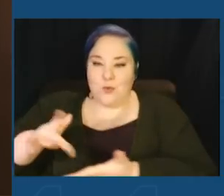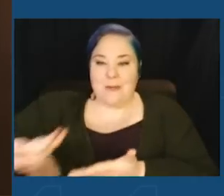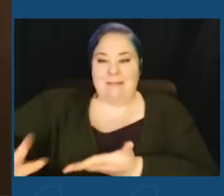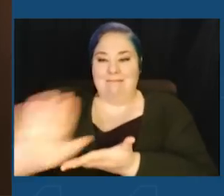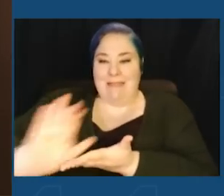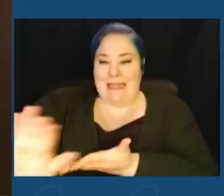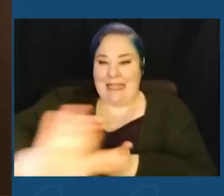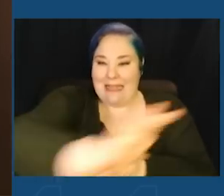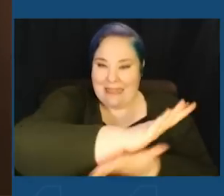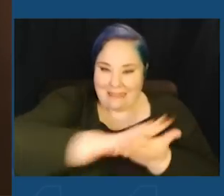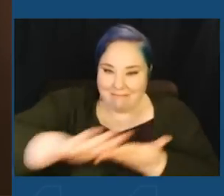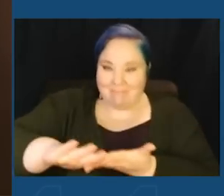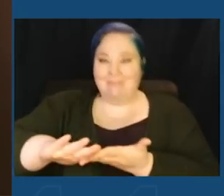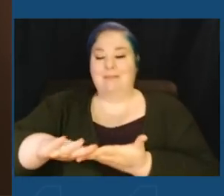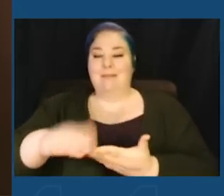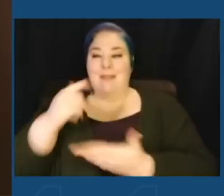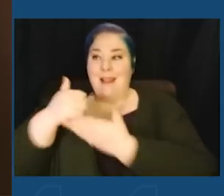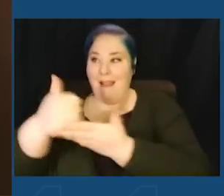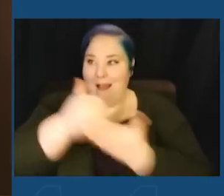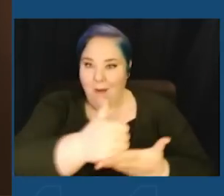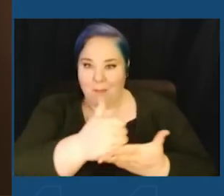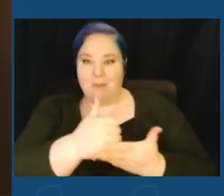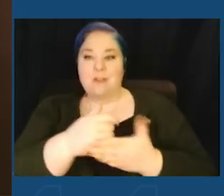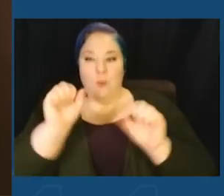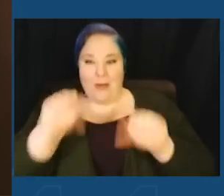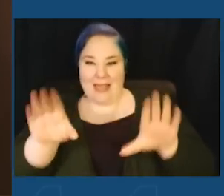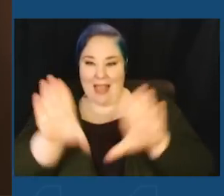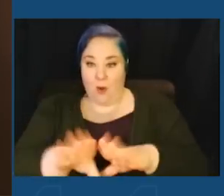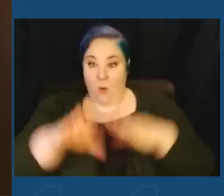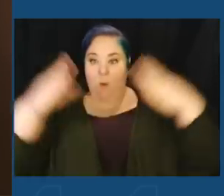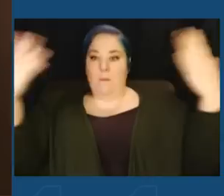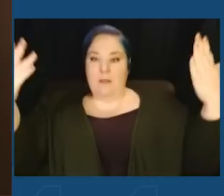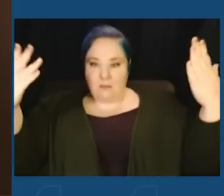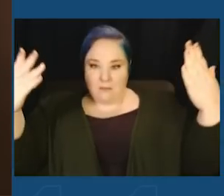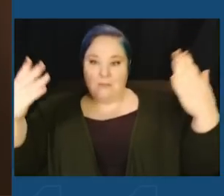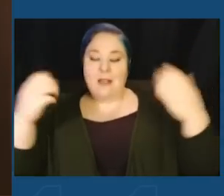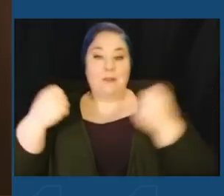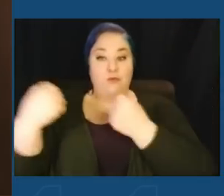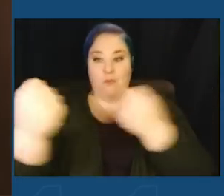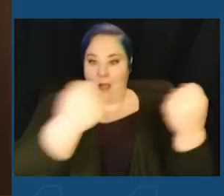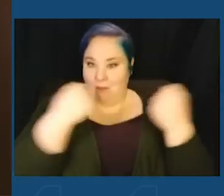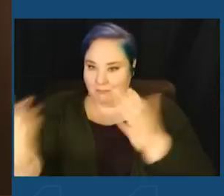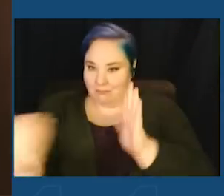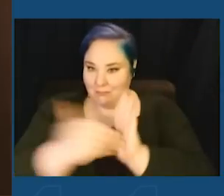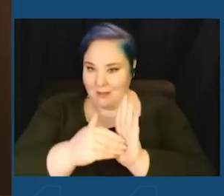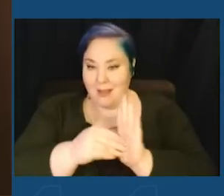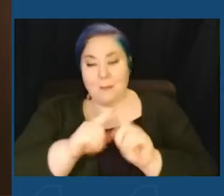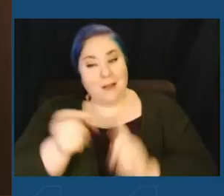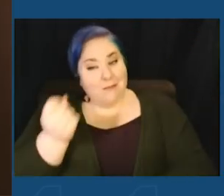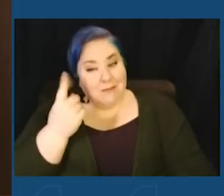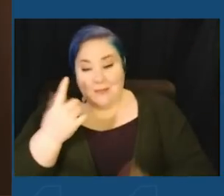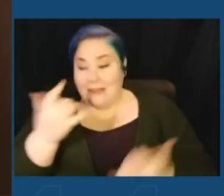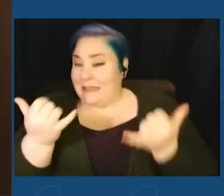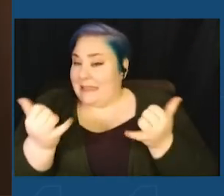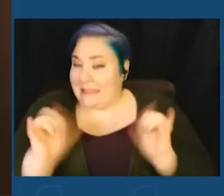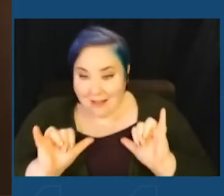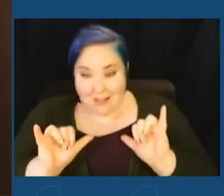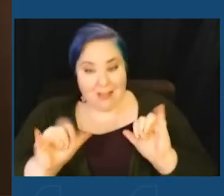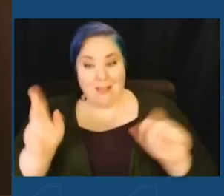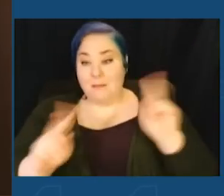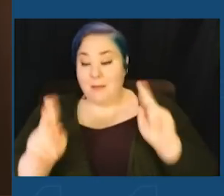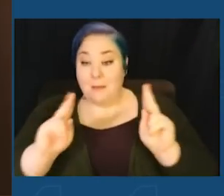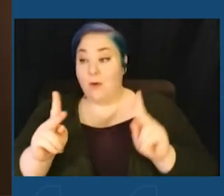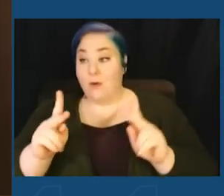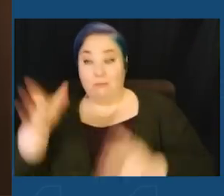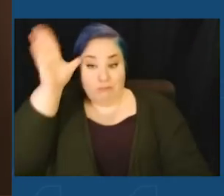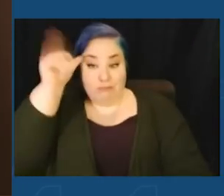do what we need to do so that we can open up as fast as possible. But we are still getting reports of individuals who are not only going out on the roads, but